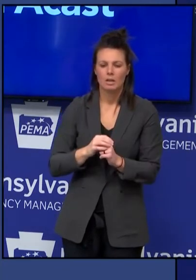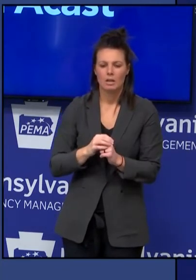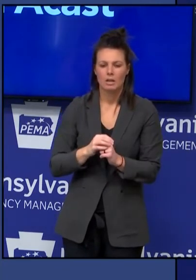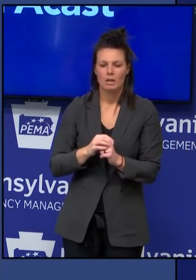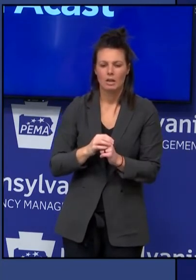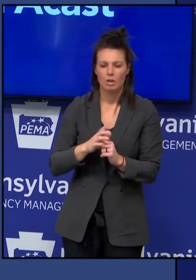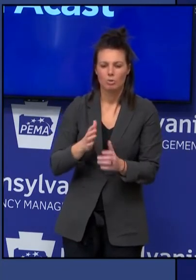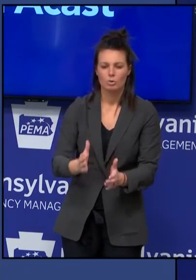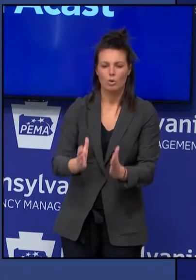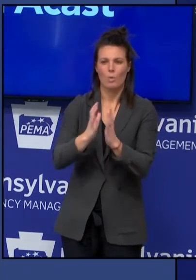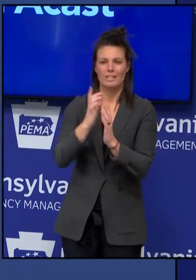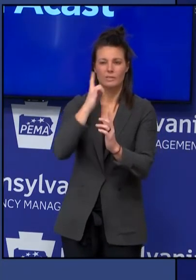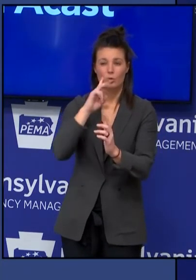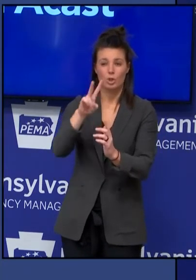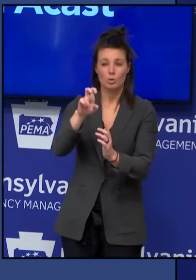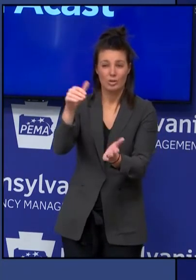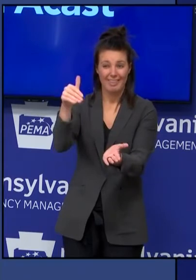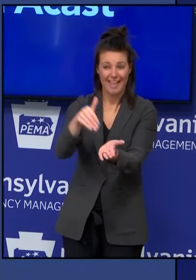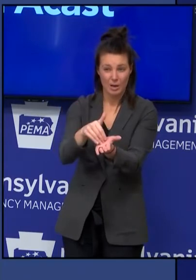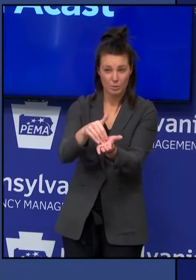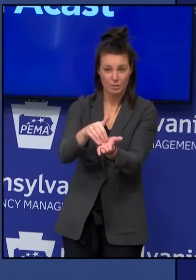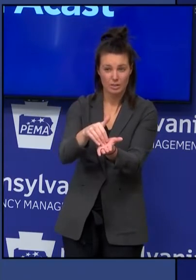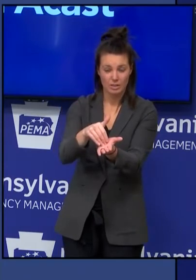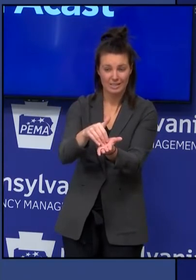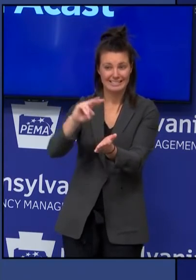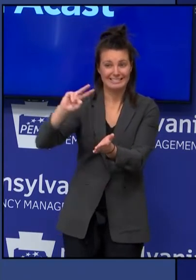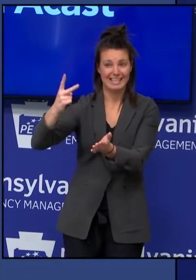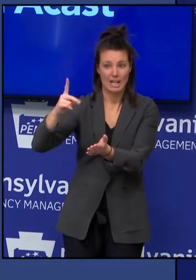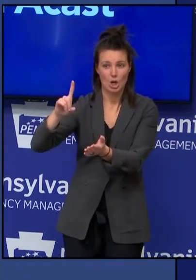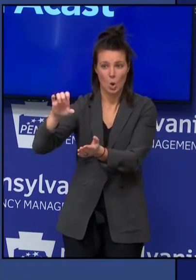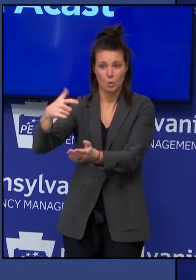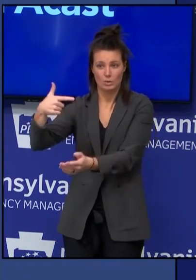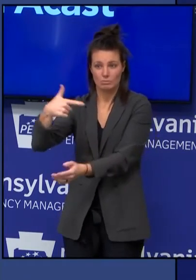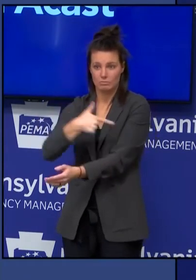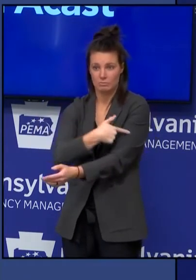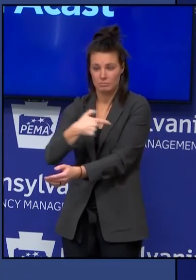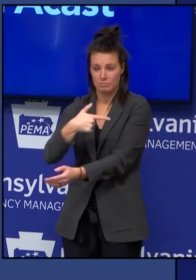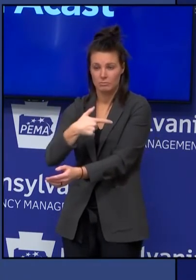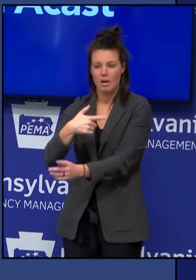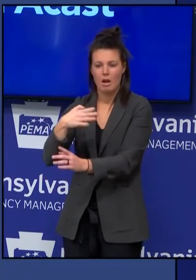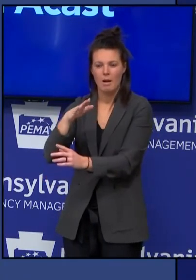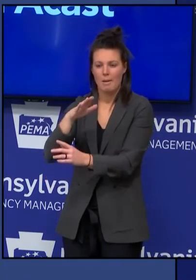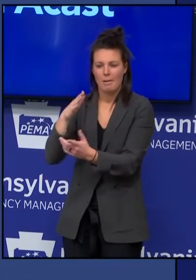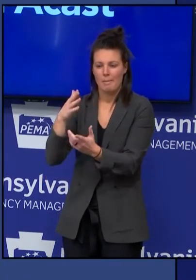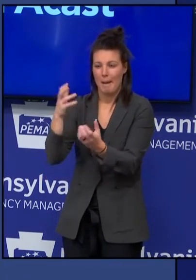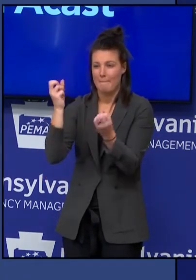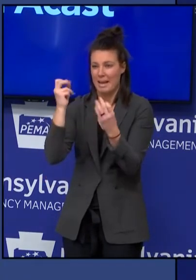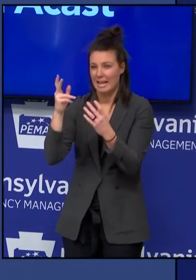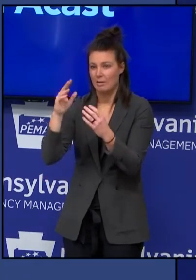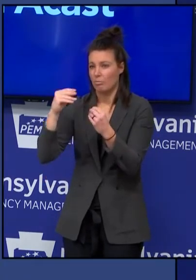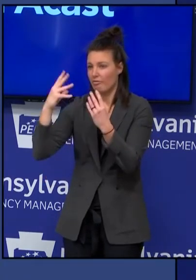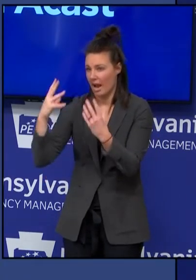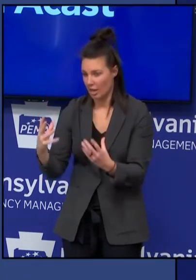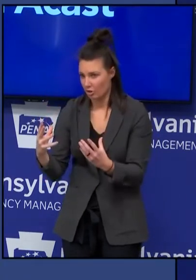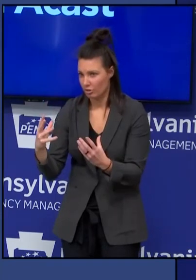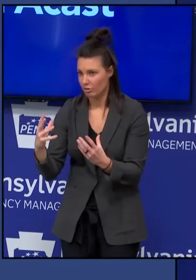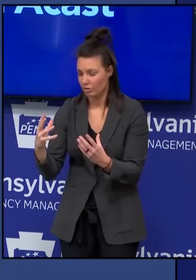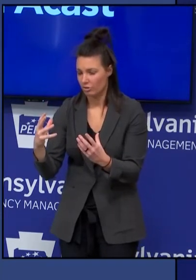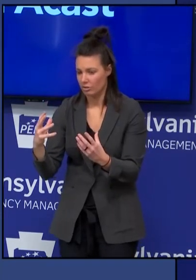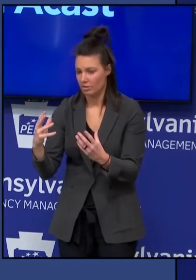there was a request for 200,000 second doses by some number of providers, and that's